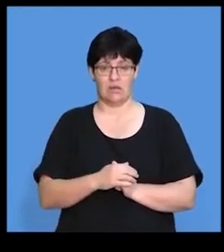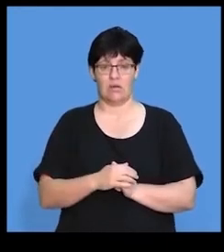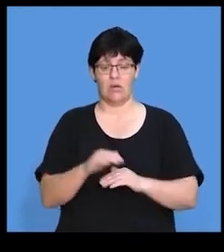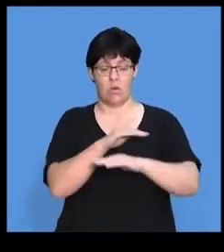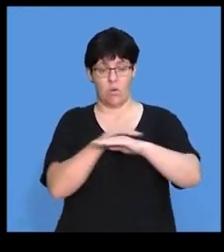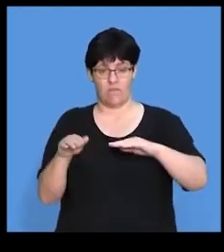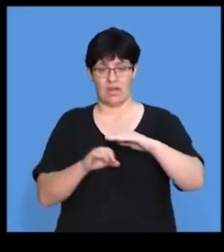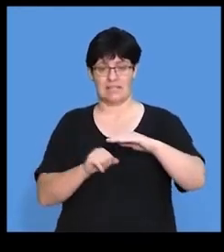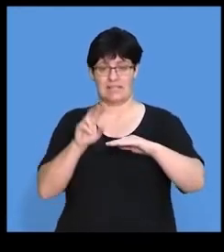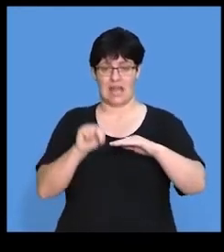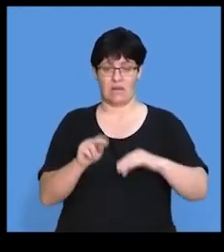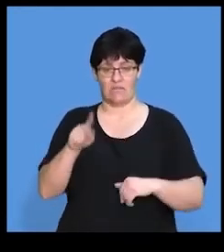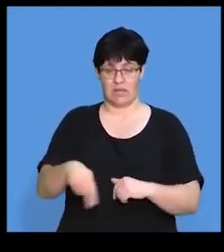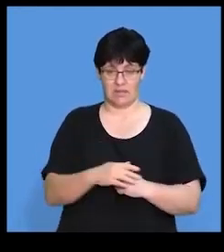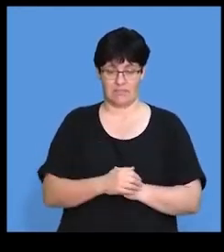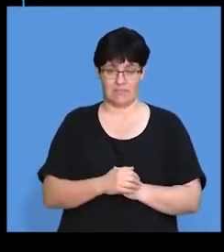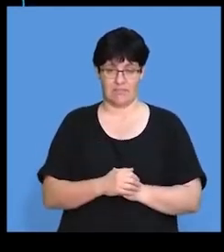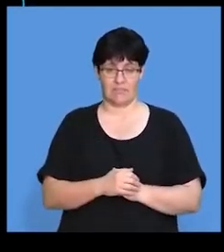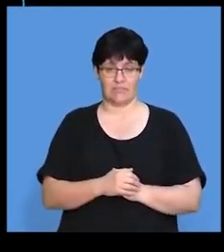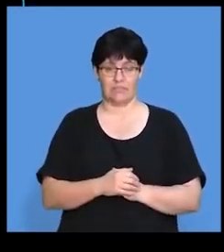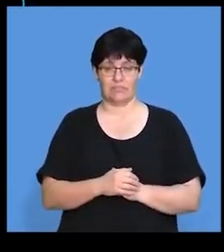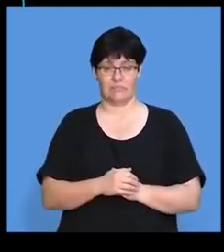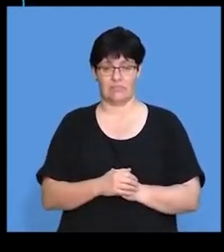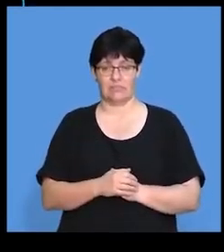2p all over sine of p.